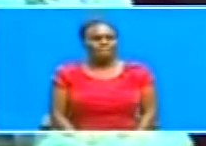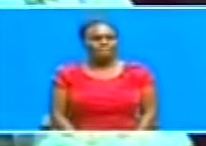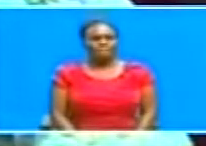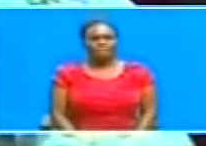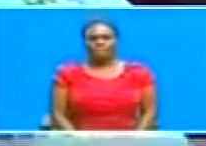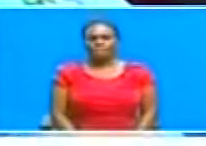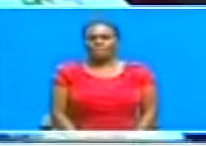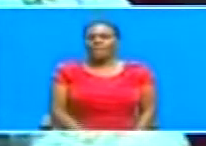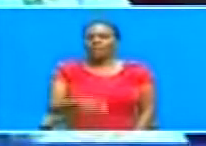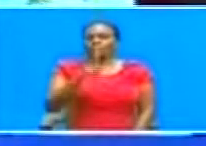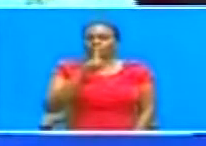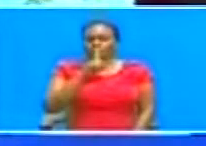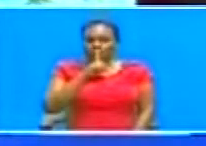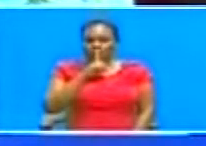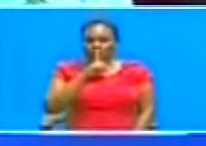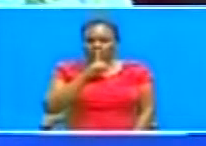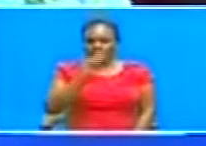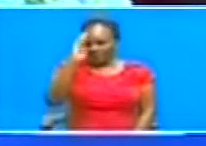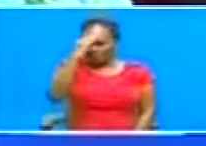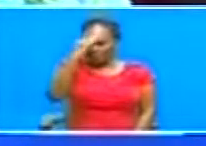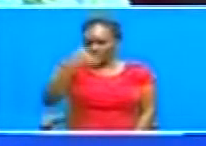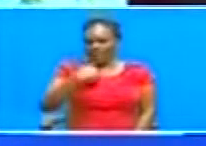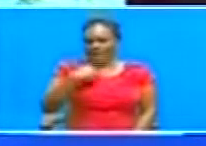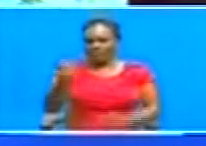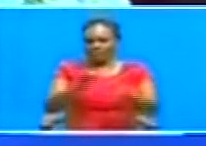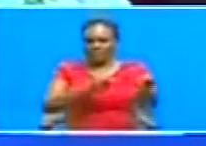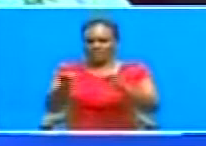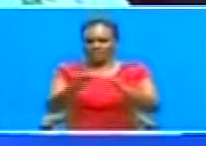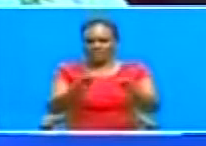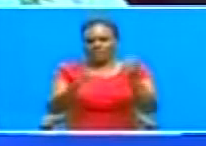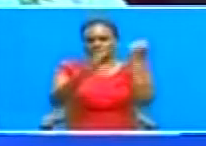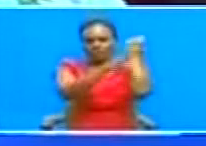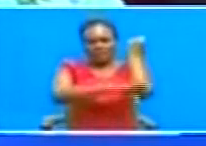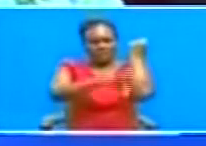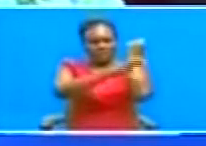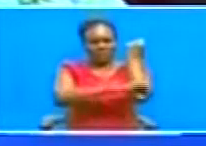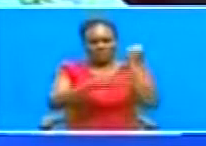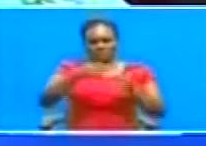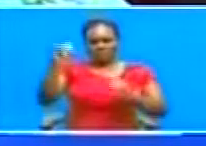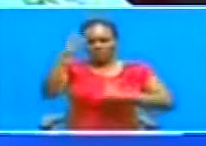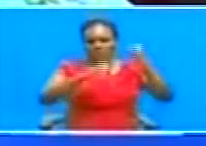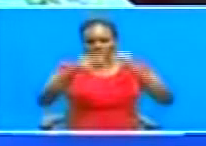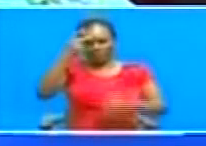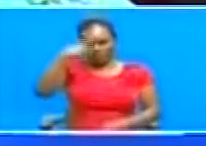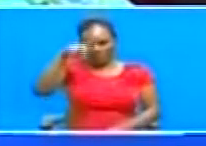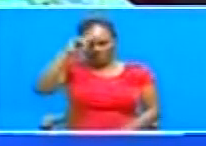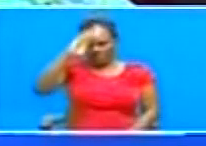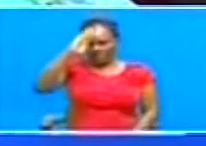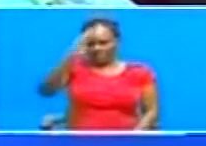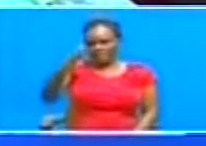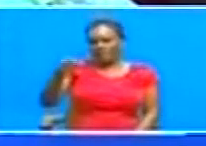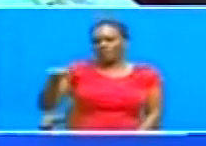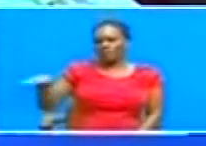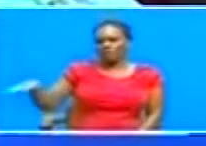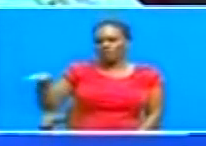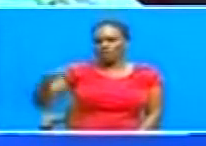It silences those who doubted the government's management of this country's foreign policy. On Sunday morning, the